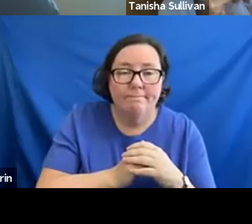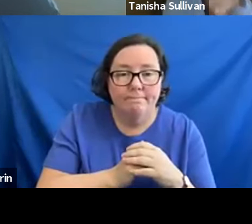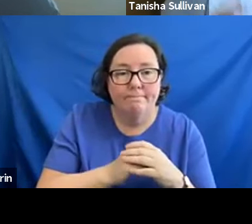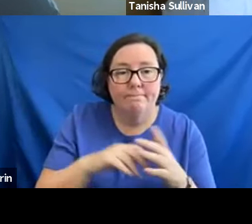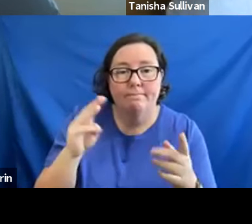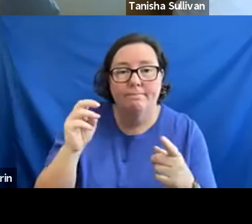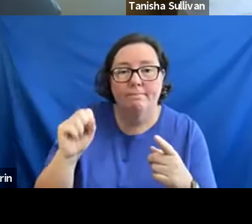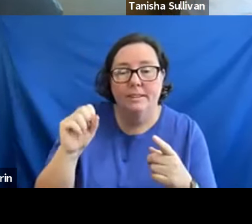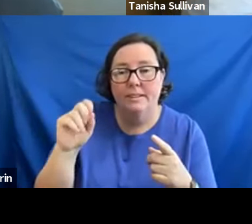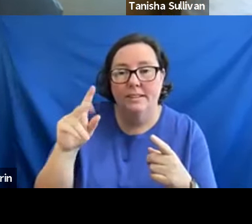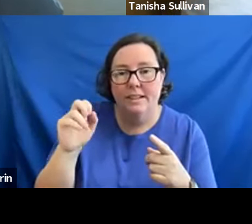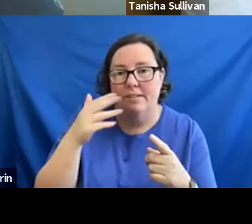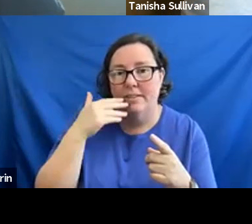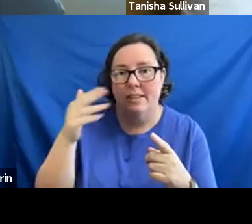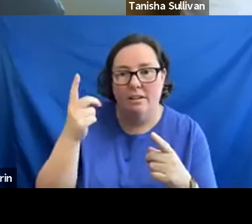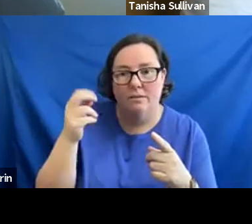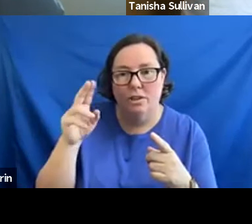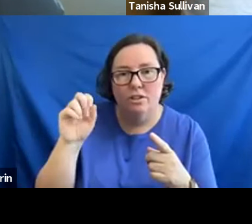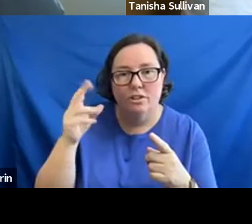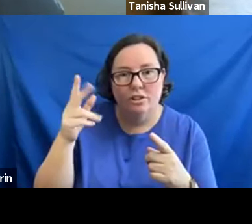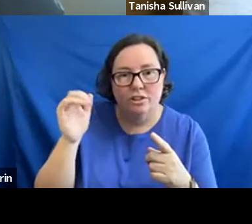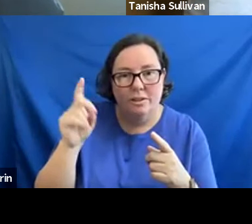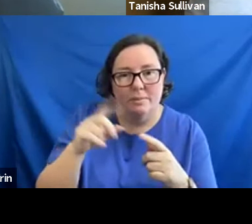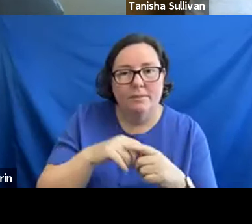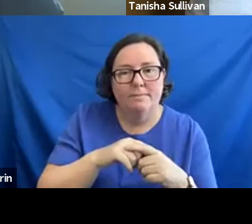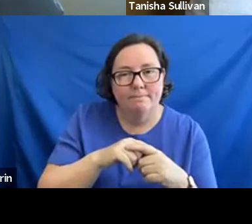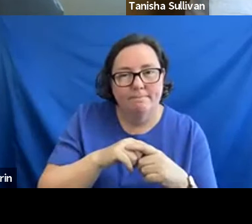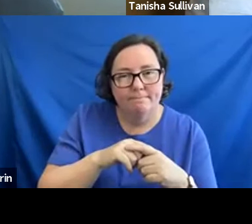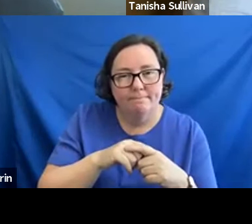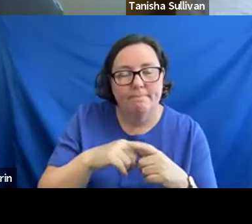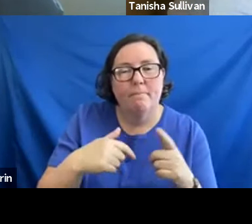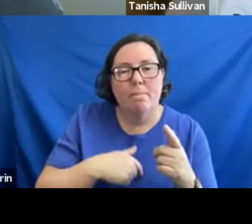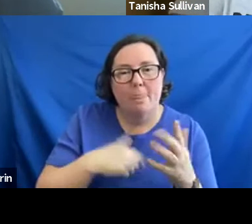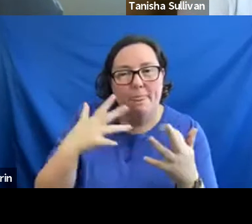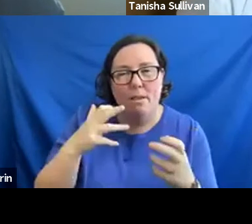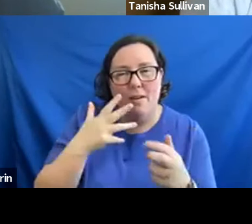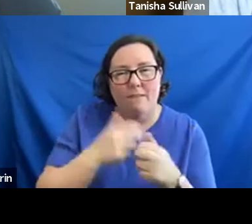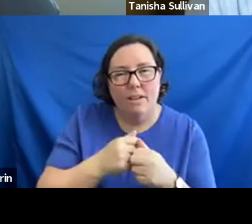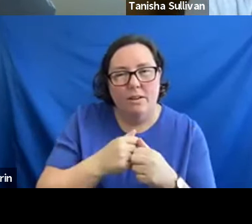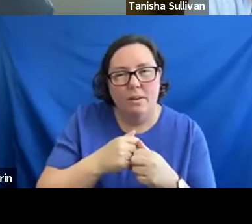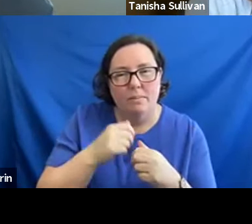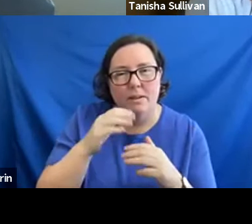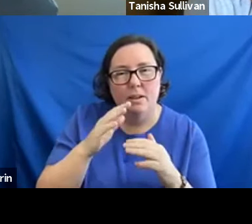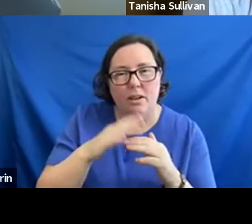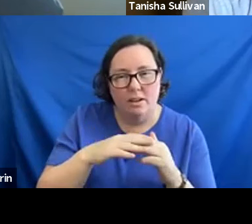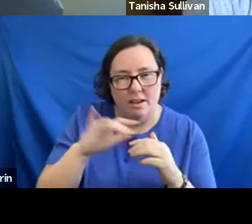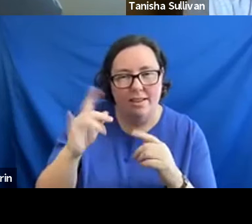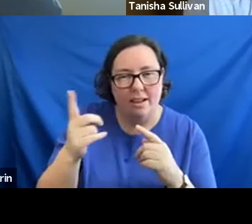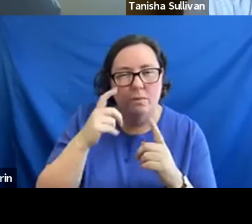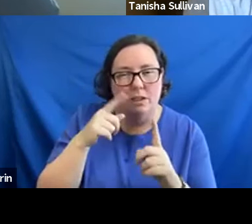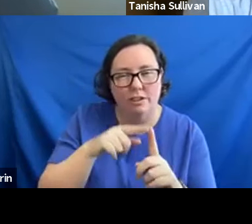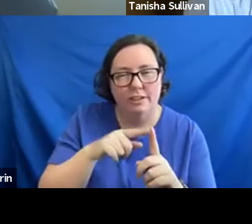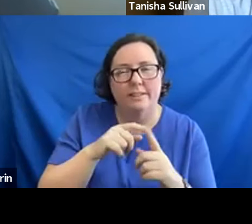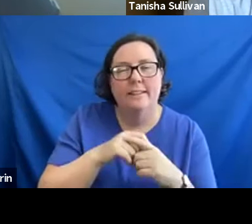Dr. Shepherd, thank you. I wanted to just follow up on that